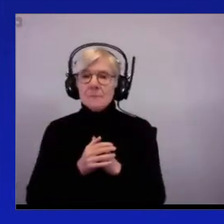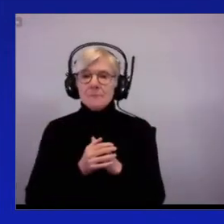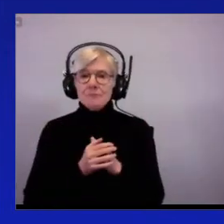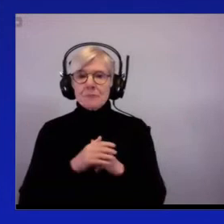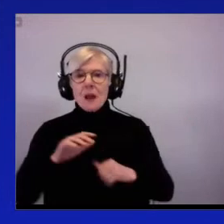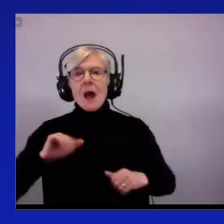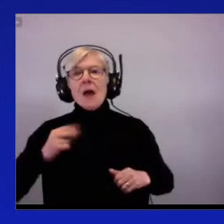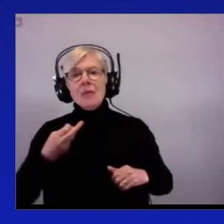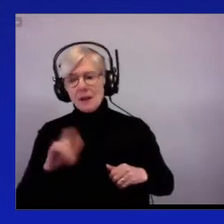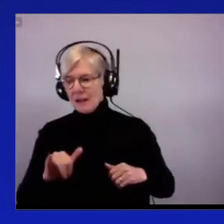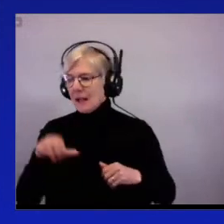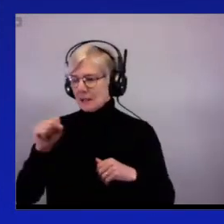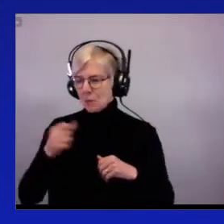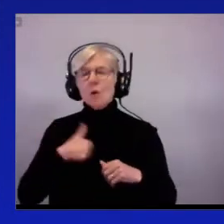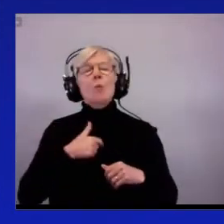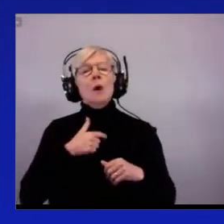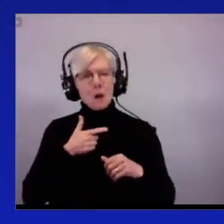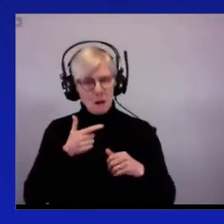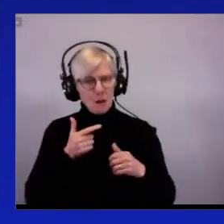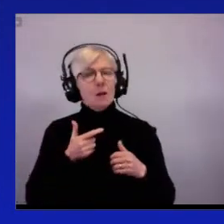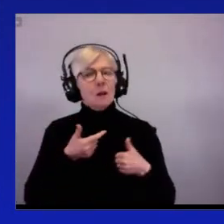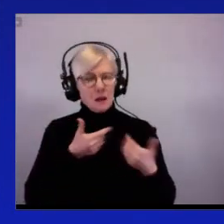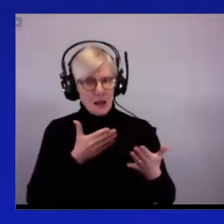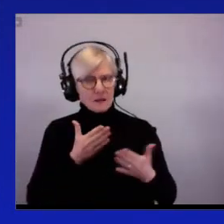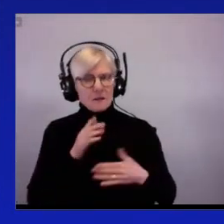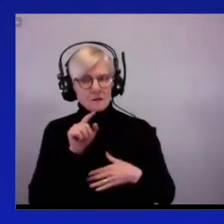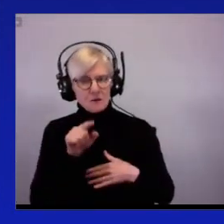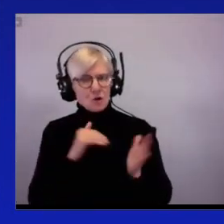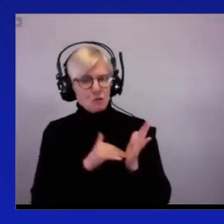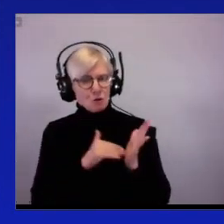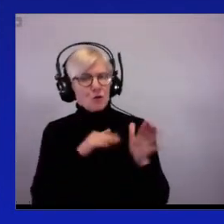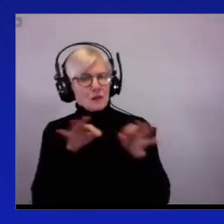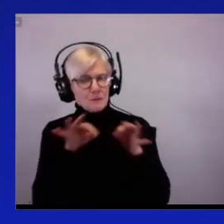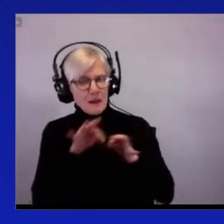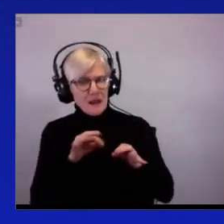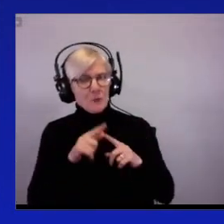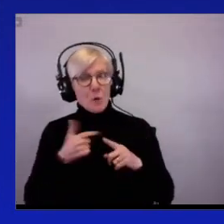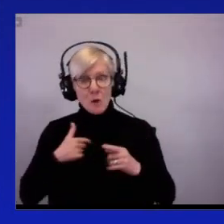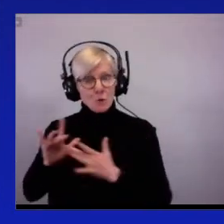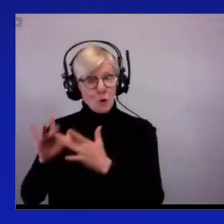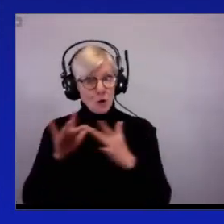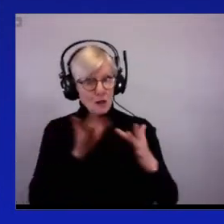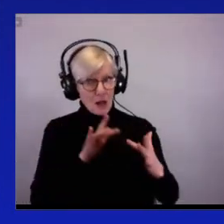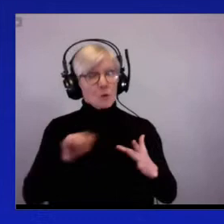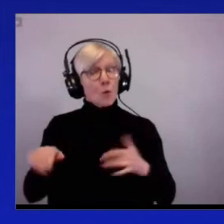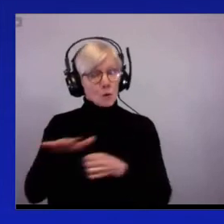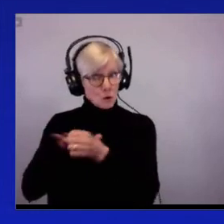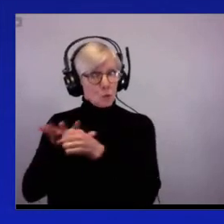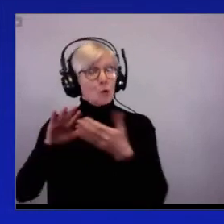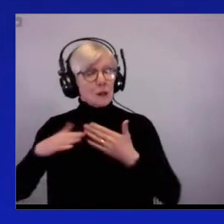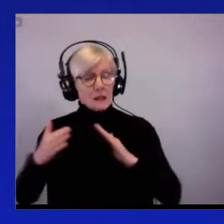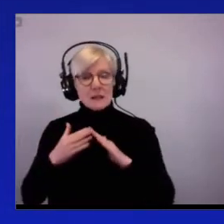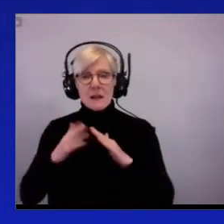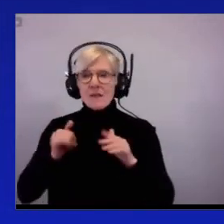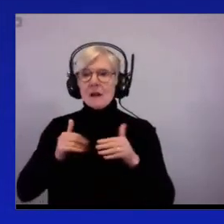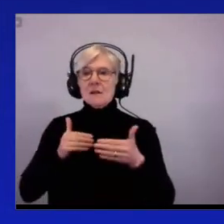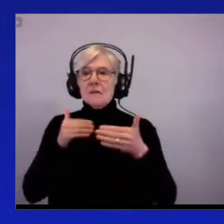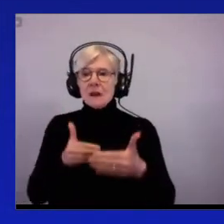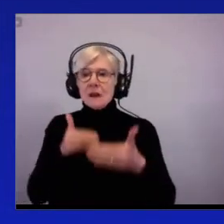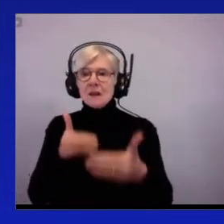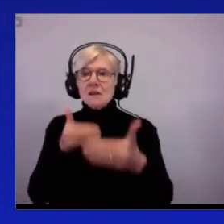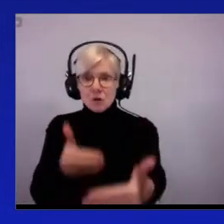she mentioned, they're doing a lot of outreach to some of those communities. I mean, broadly, that group falls into phase 3 when,